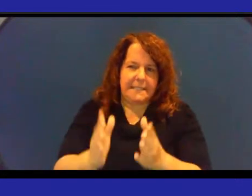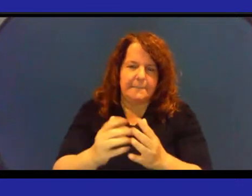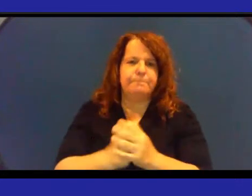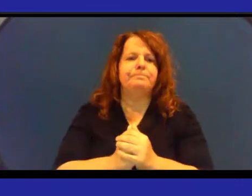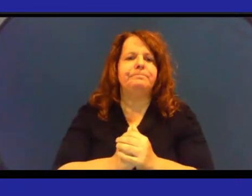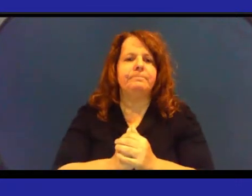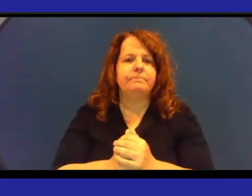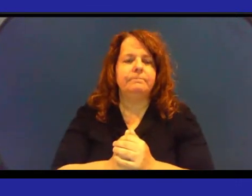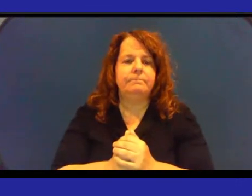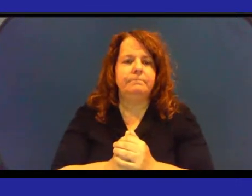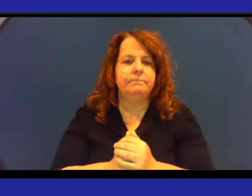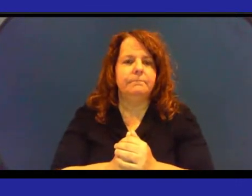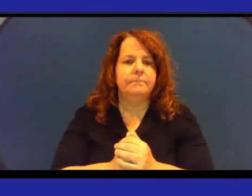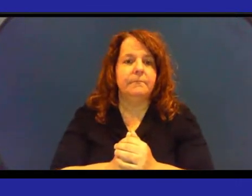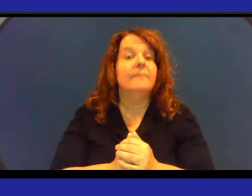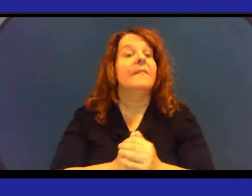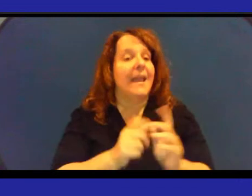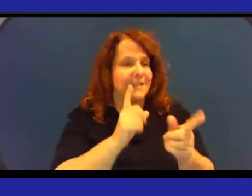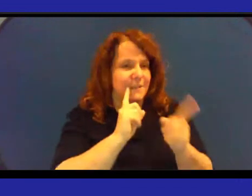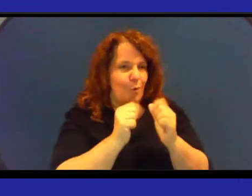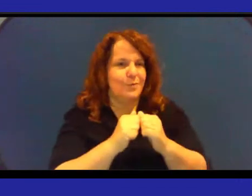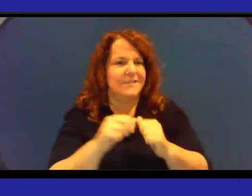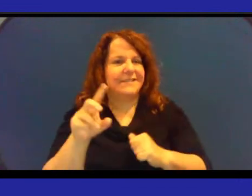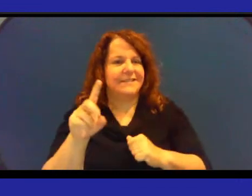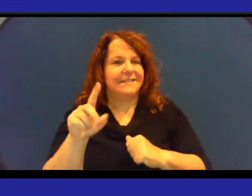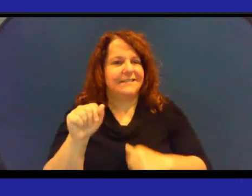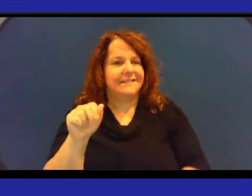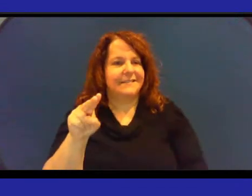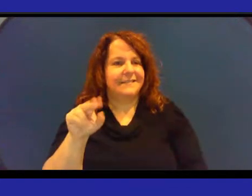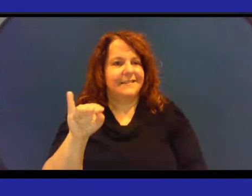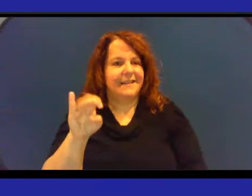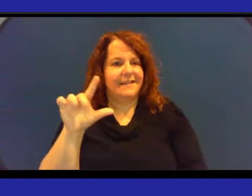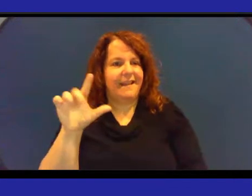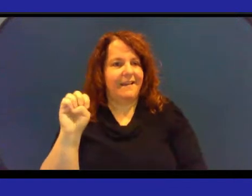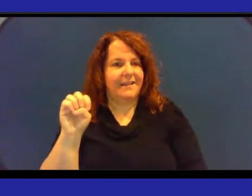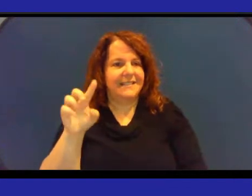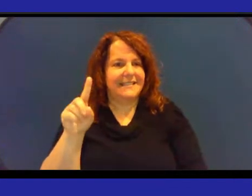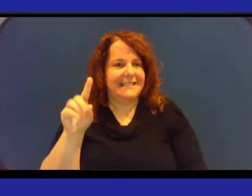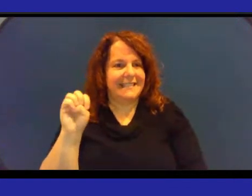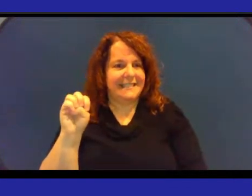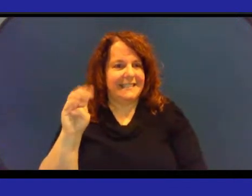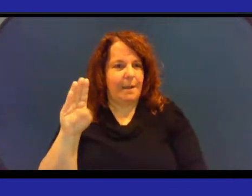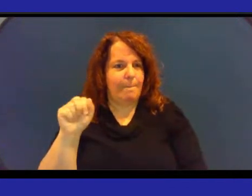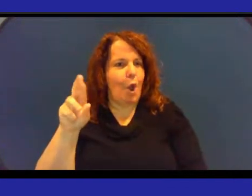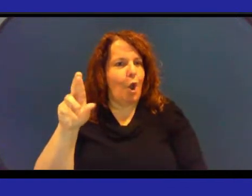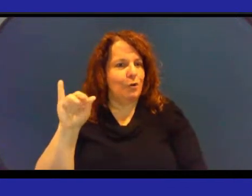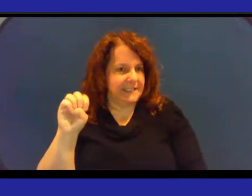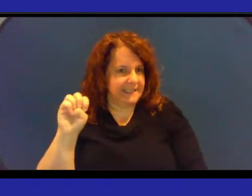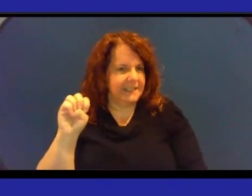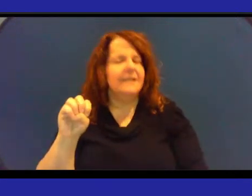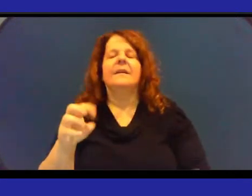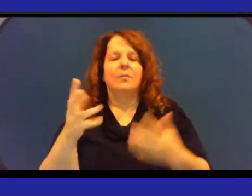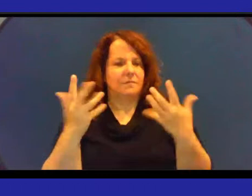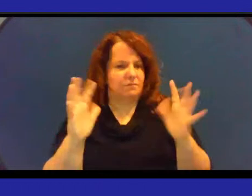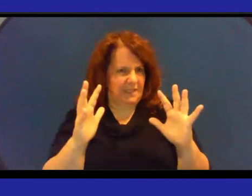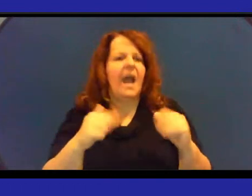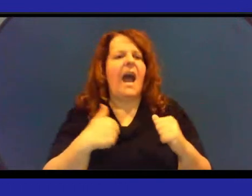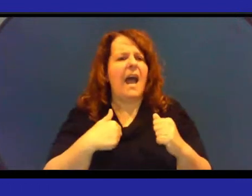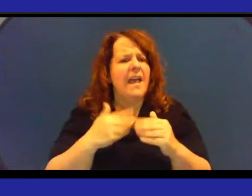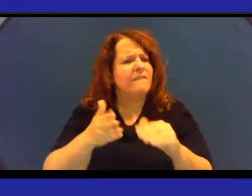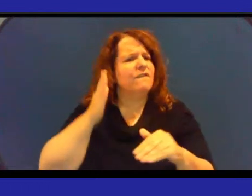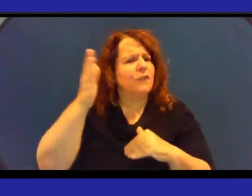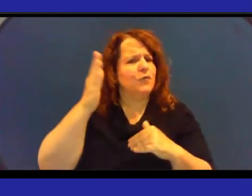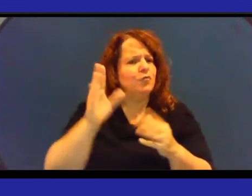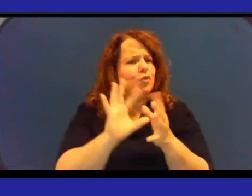with Danielle Dabari, and we've started talking about strategies that we can incorporate to do that. So I'll be happy to report on that in future meetings.